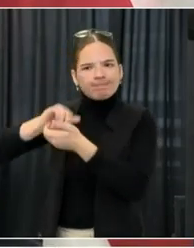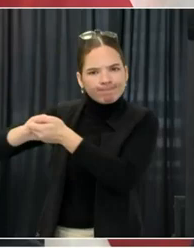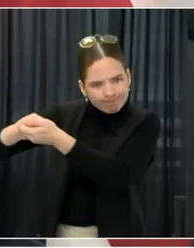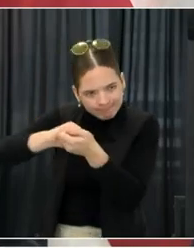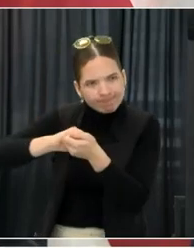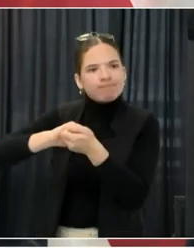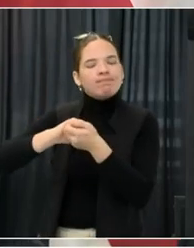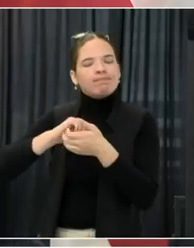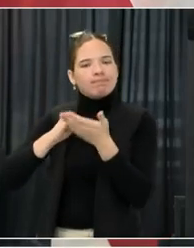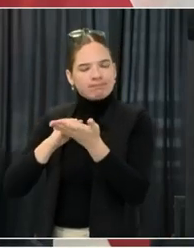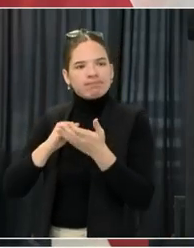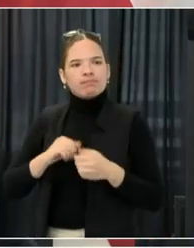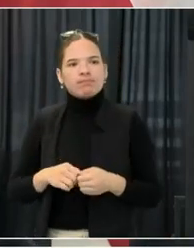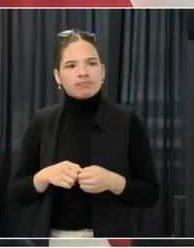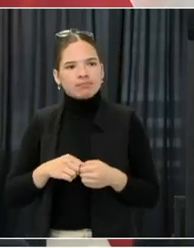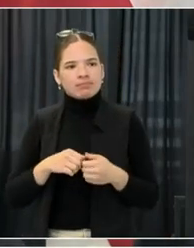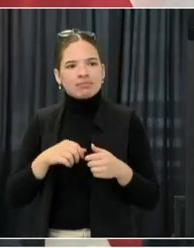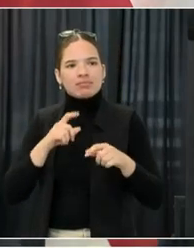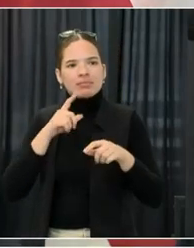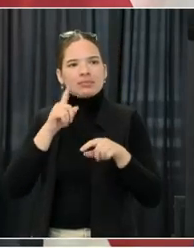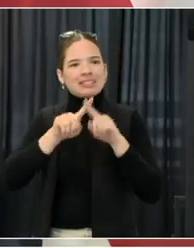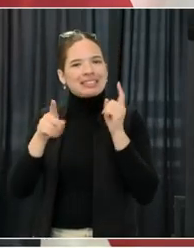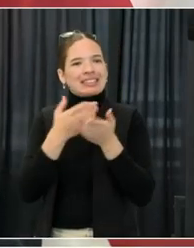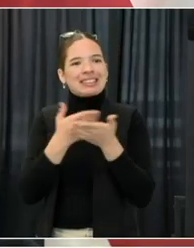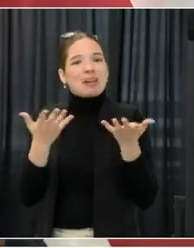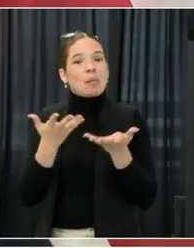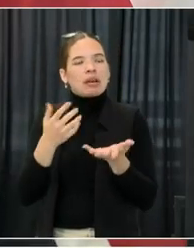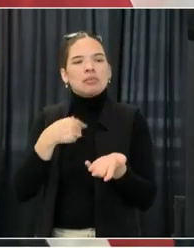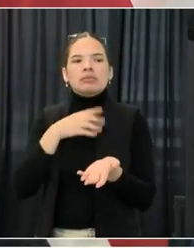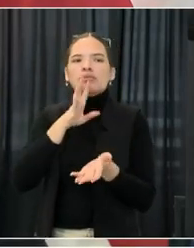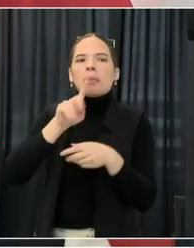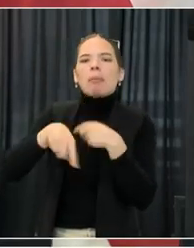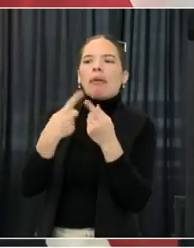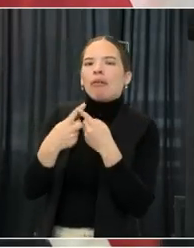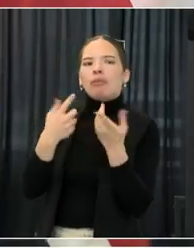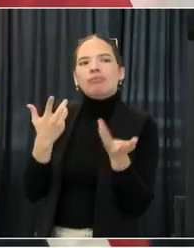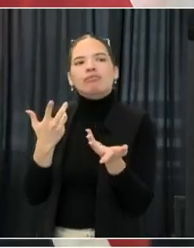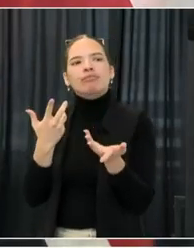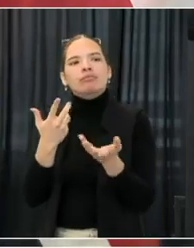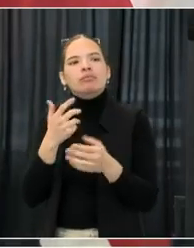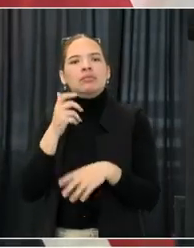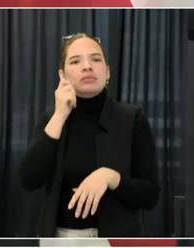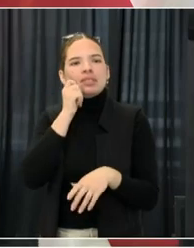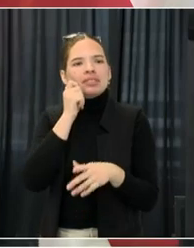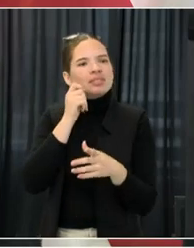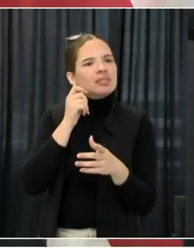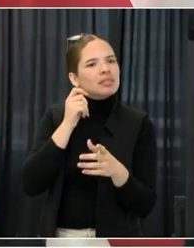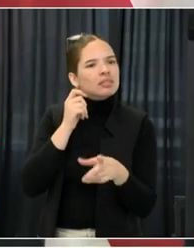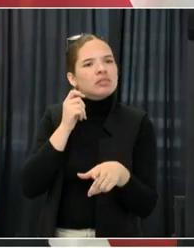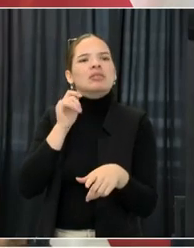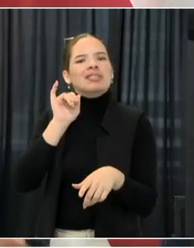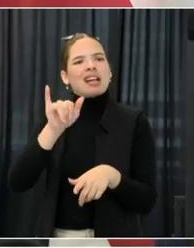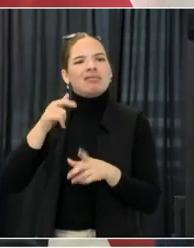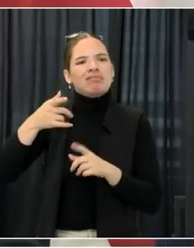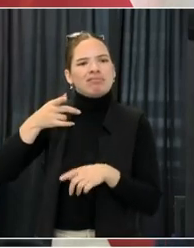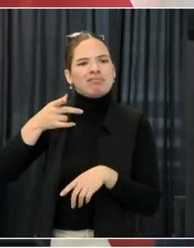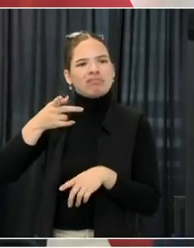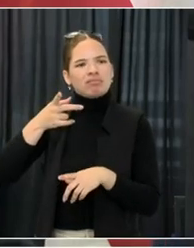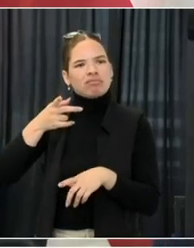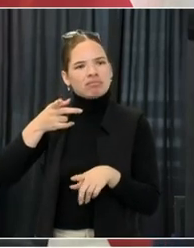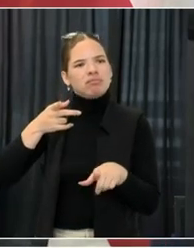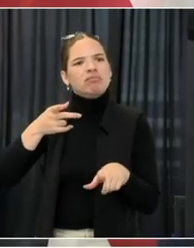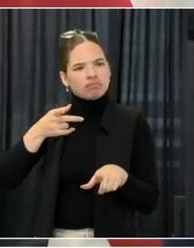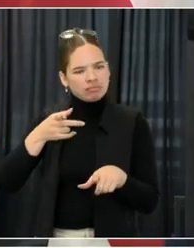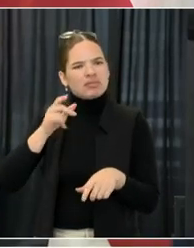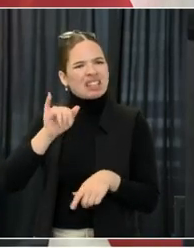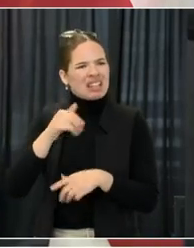didn't talk about this, I was looking at some recent information. Historically, let's go back, last 5-6 years, you